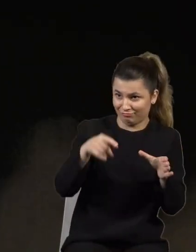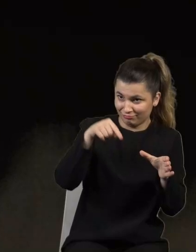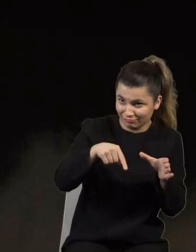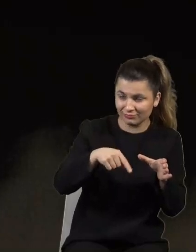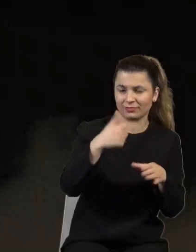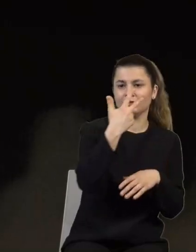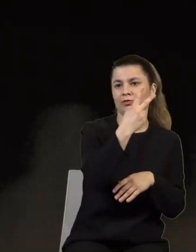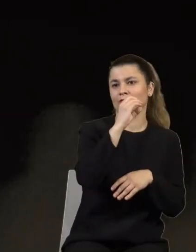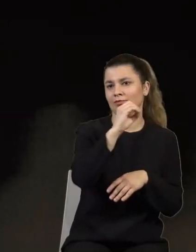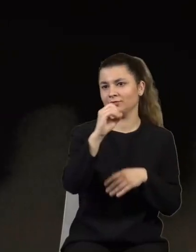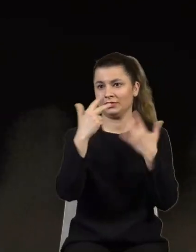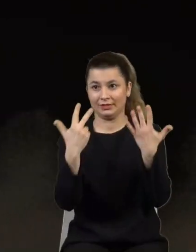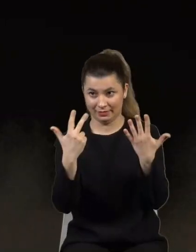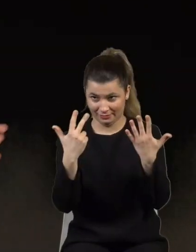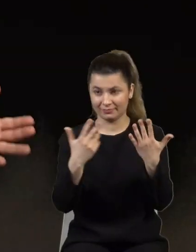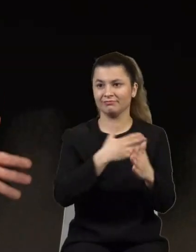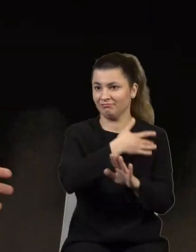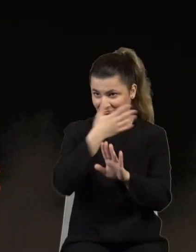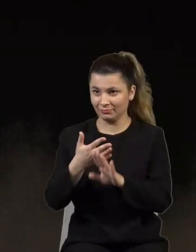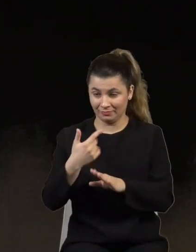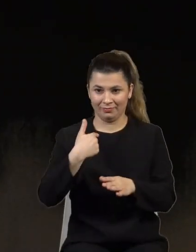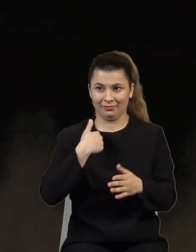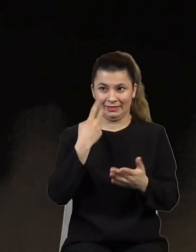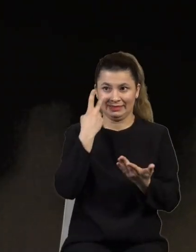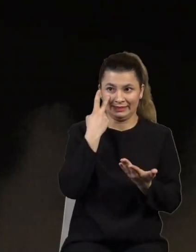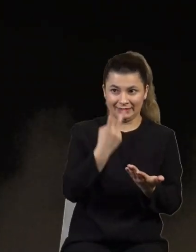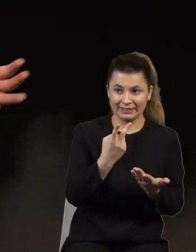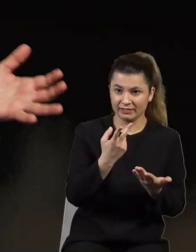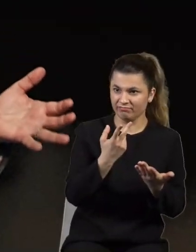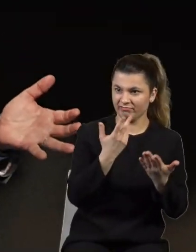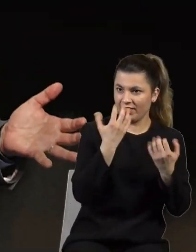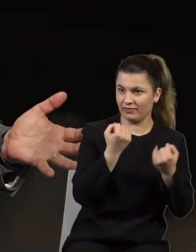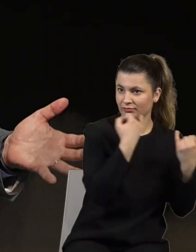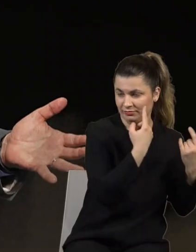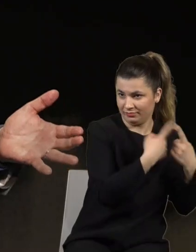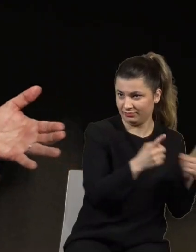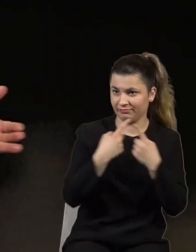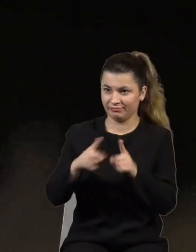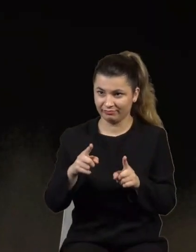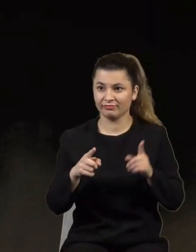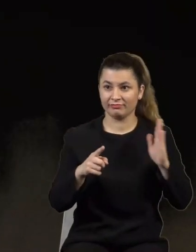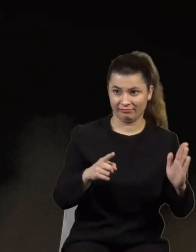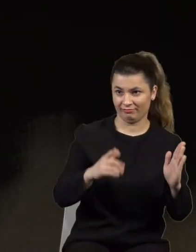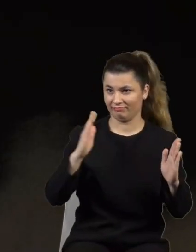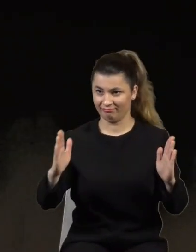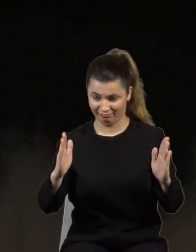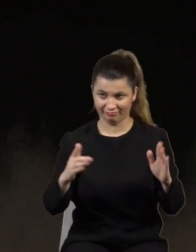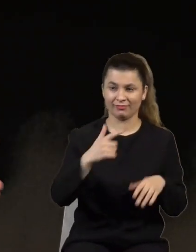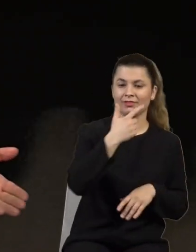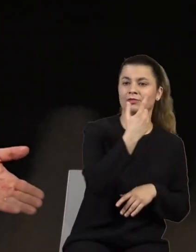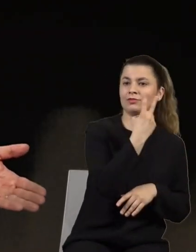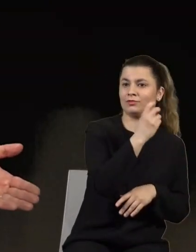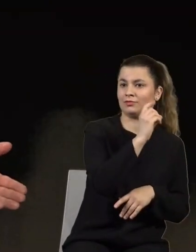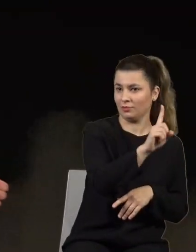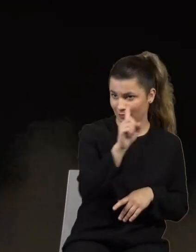difference between 2008, 2011 and 2025. I suppose many of you came here by